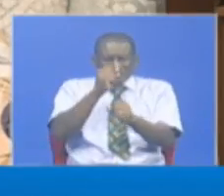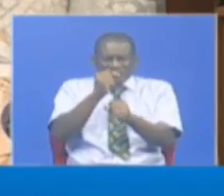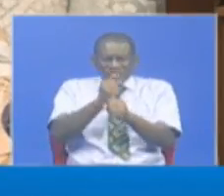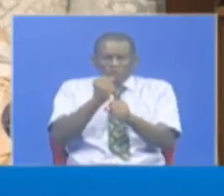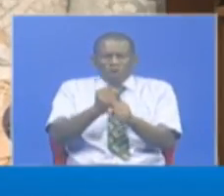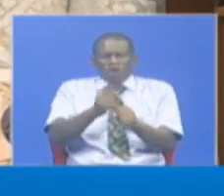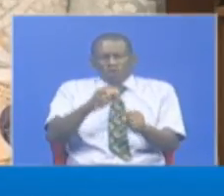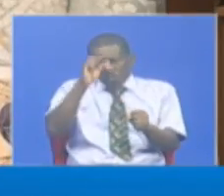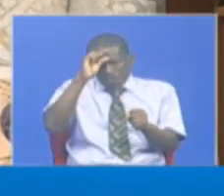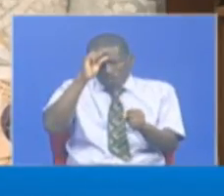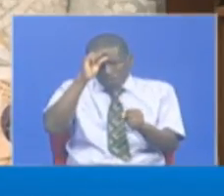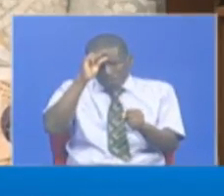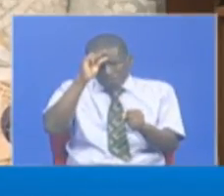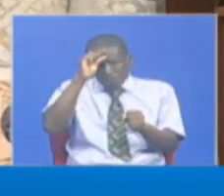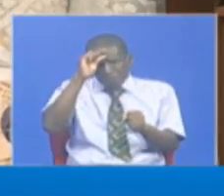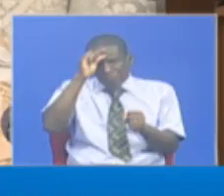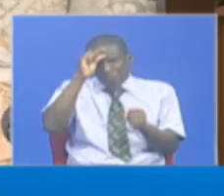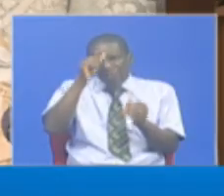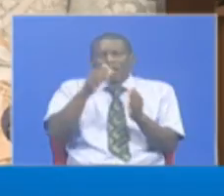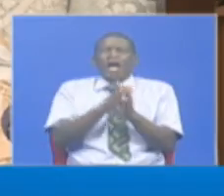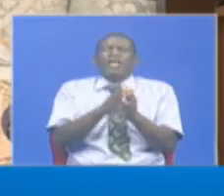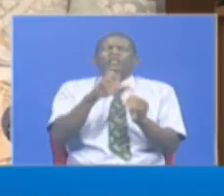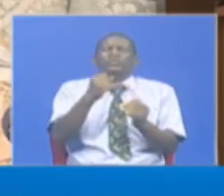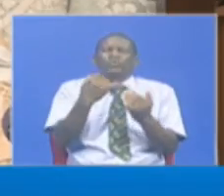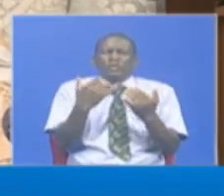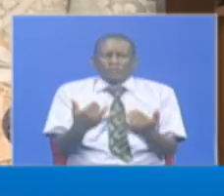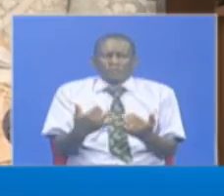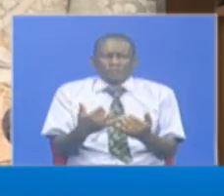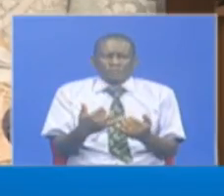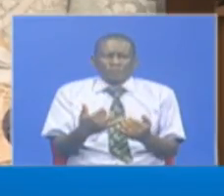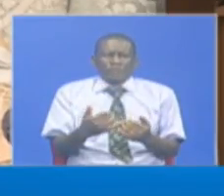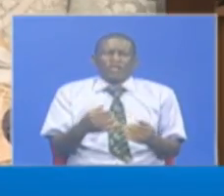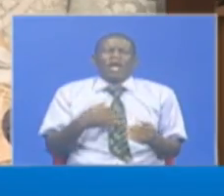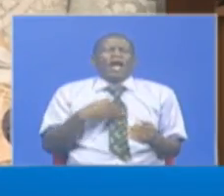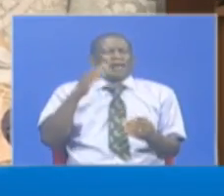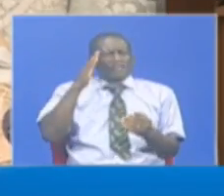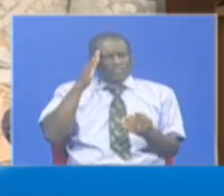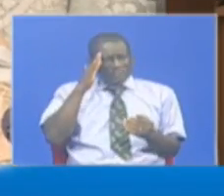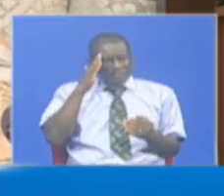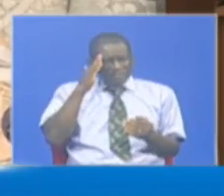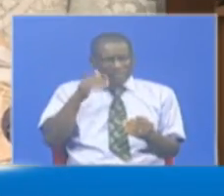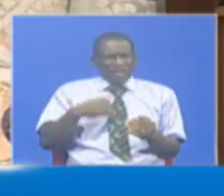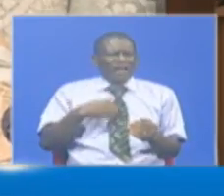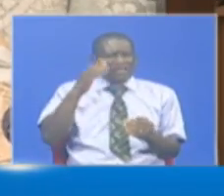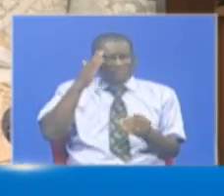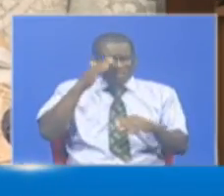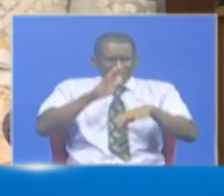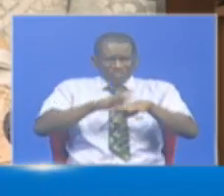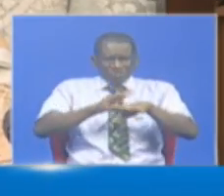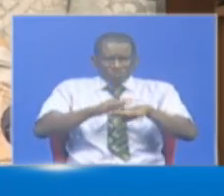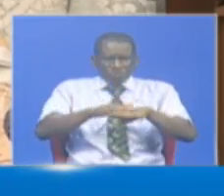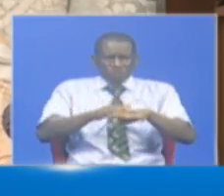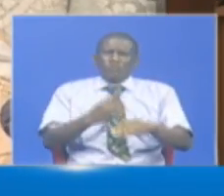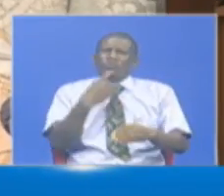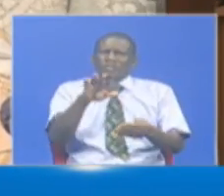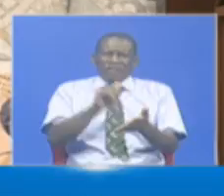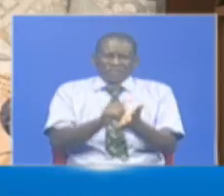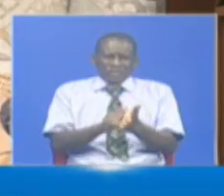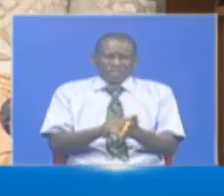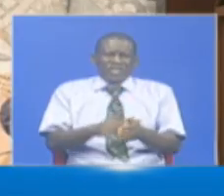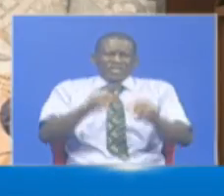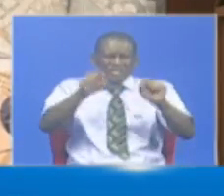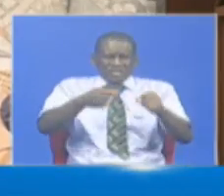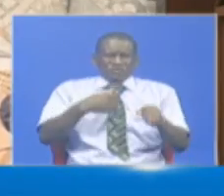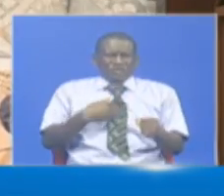have put in place. Therefore, I think it's very is good to say that there are